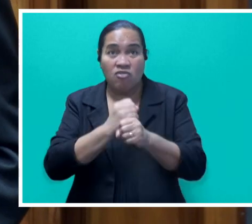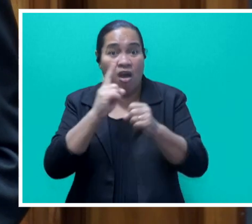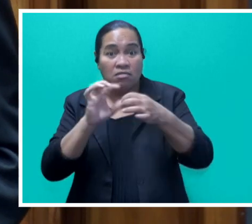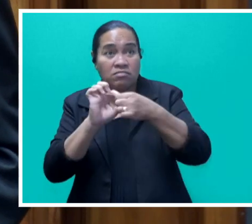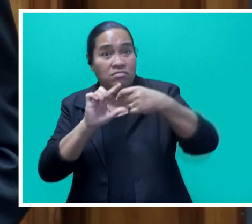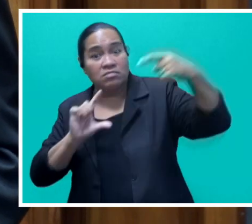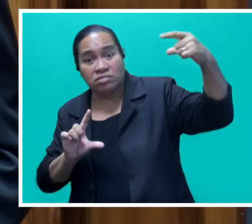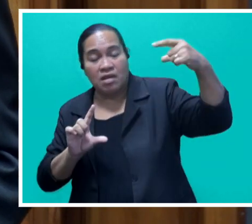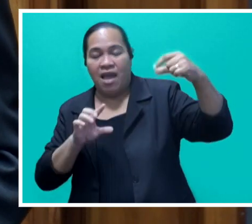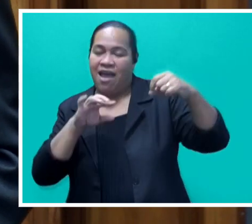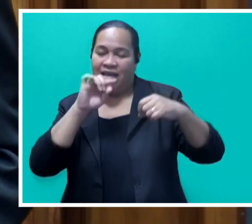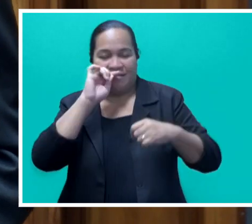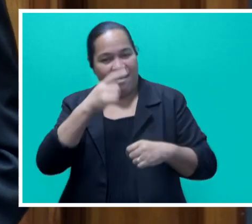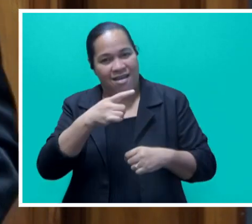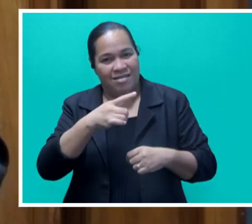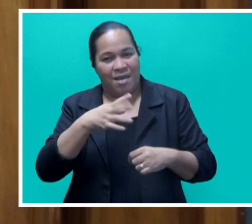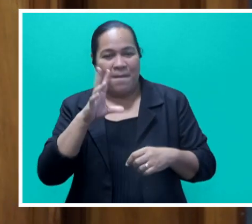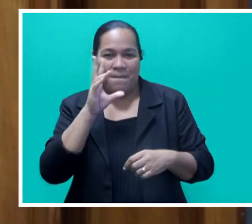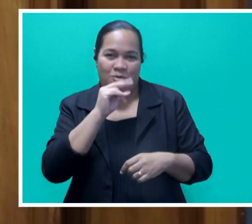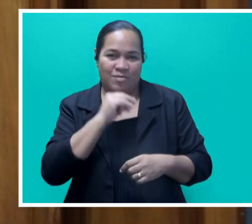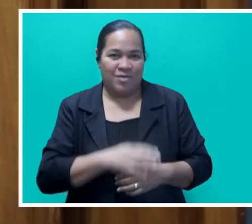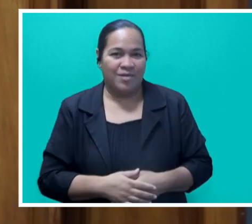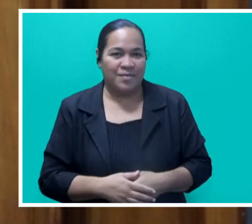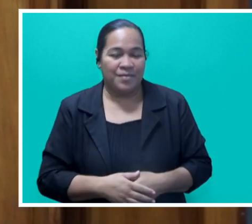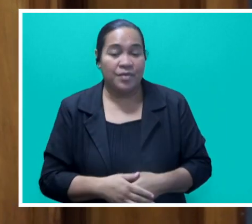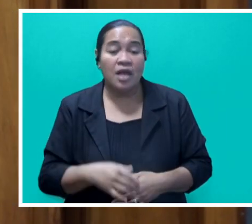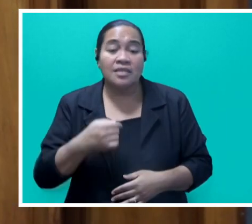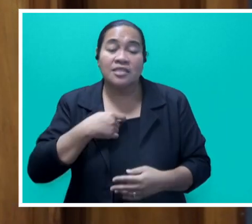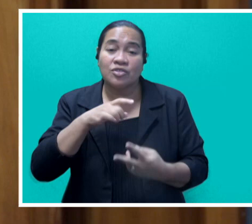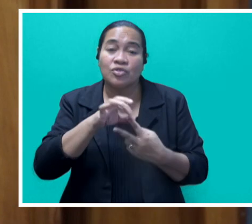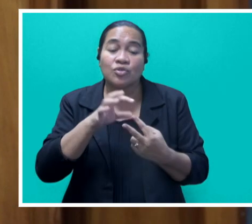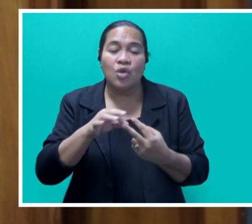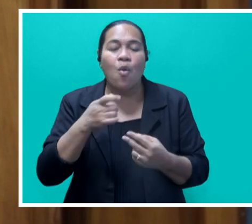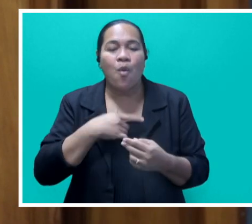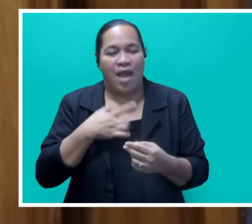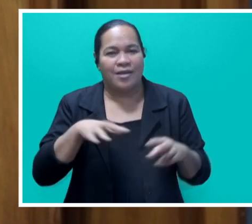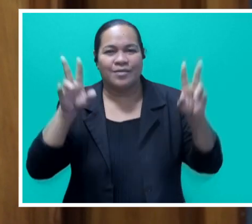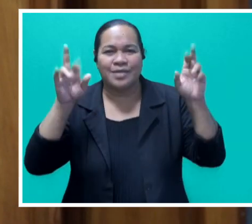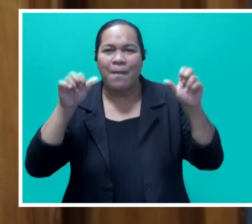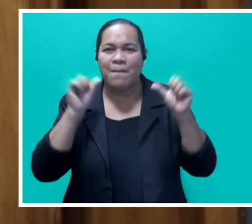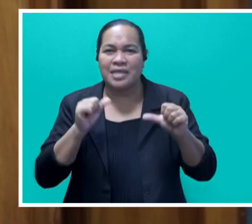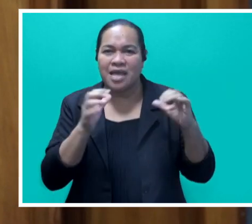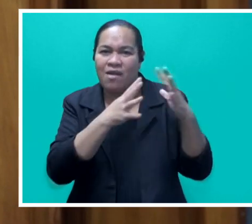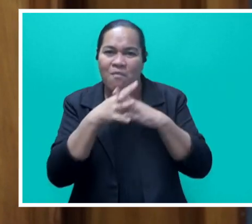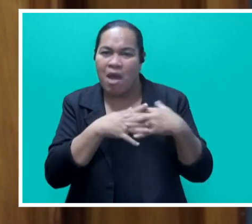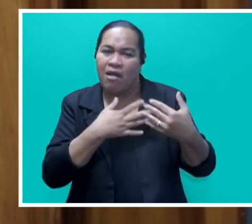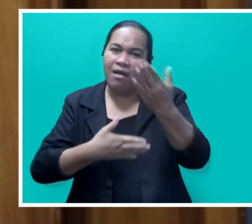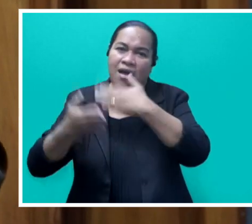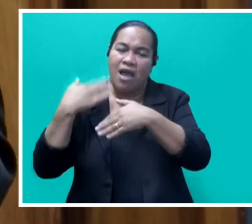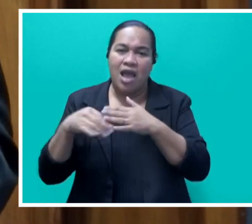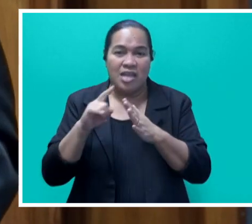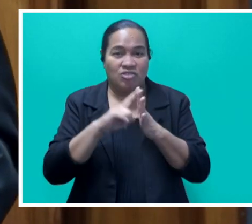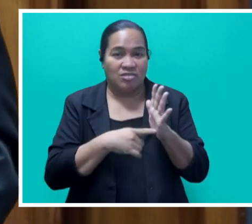this would not have been possible. Now to explain why I chose the words of JFK in my maiden speech. Mr. Speaker,